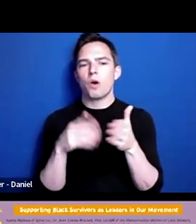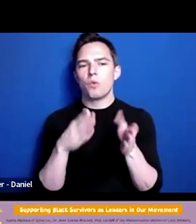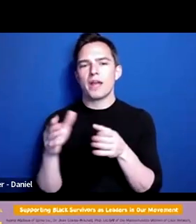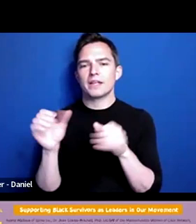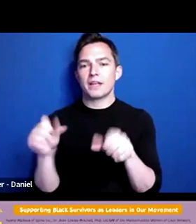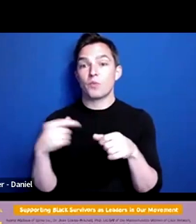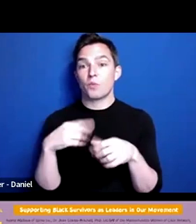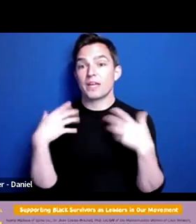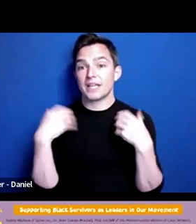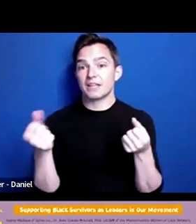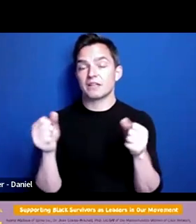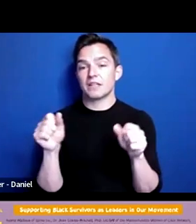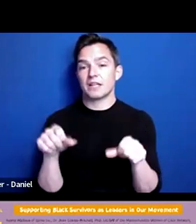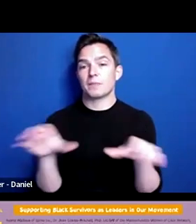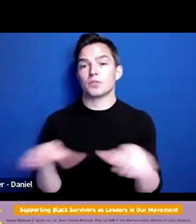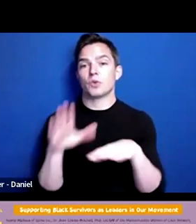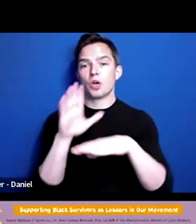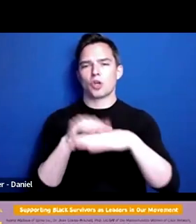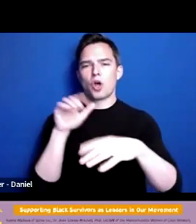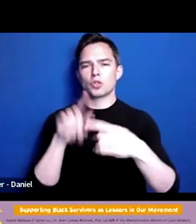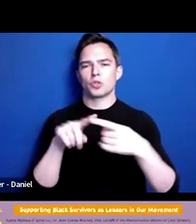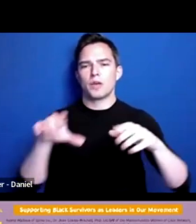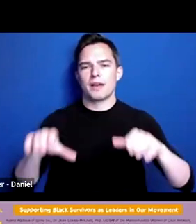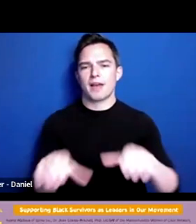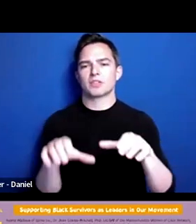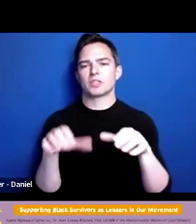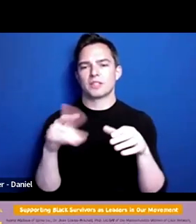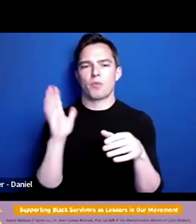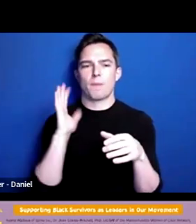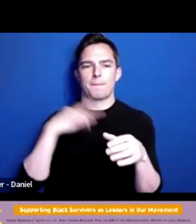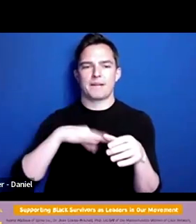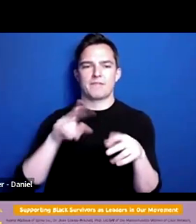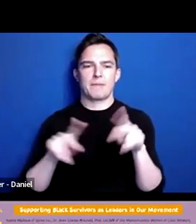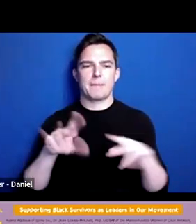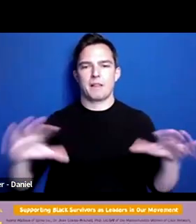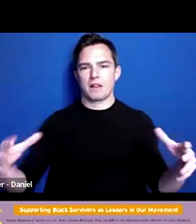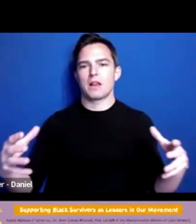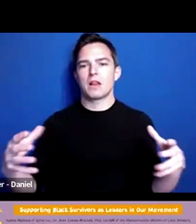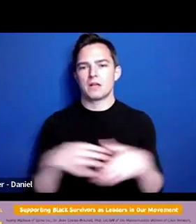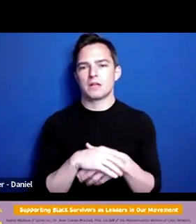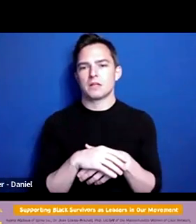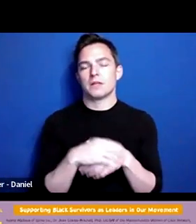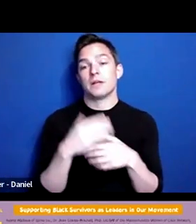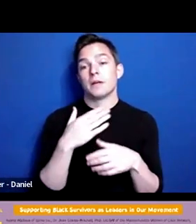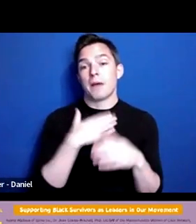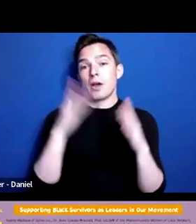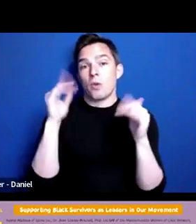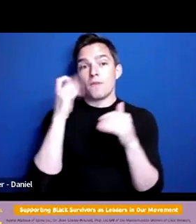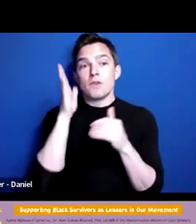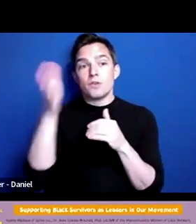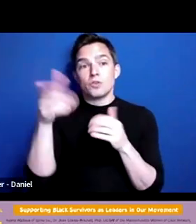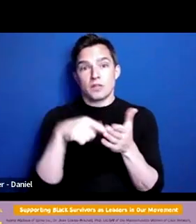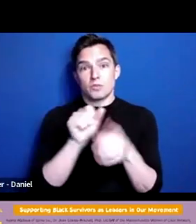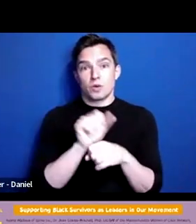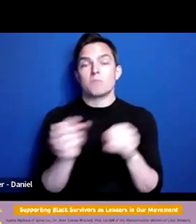can do call to actions that will benefit folks? So I think that my hope for the future of the work is that there's